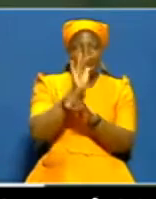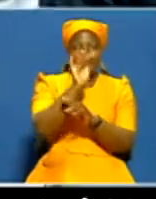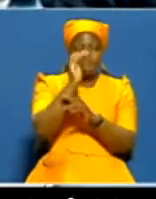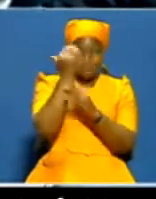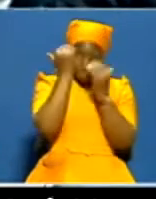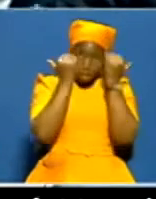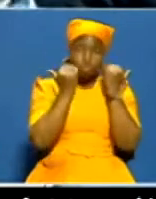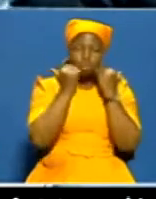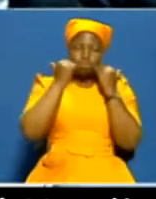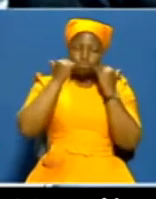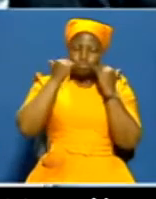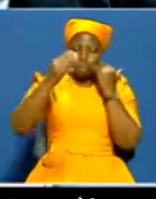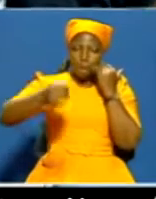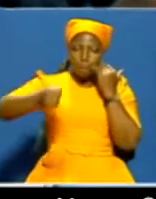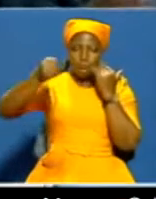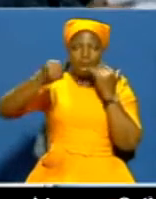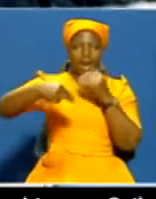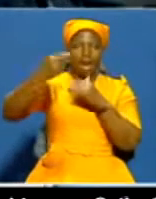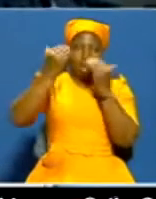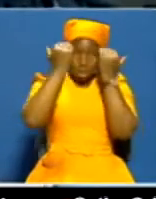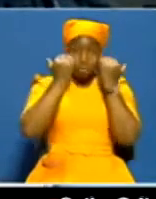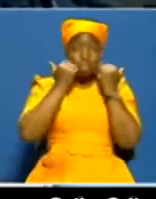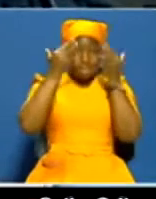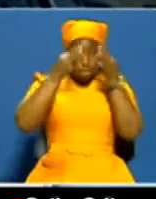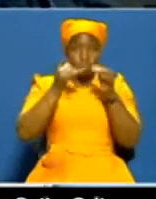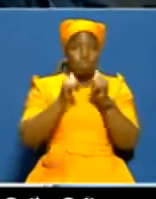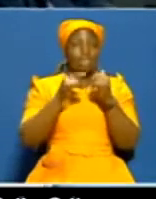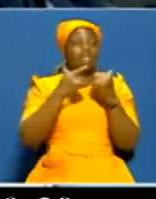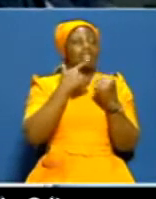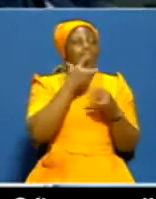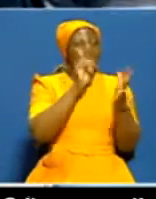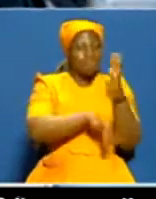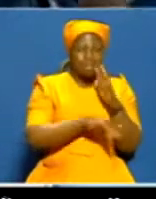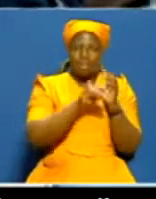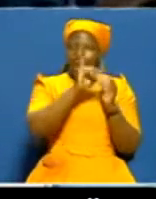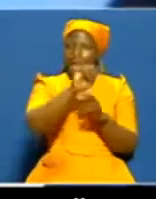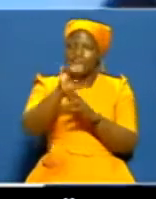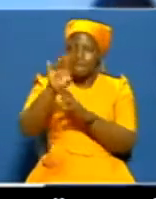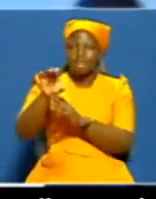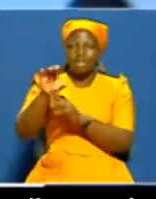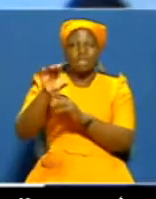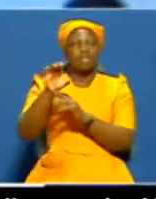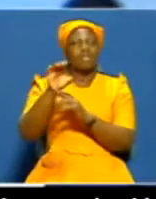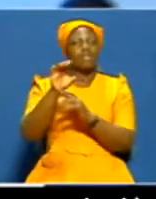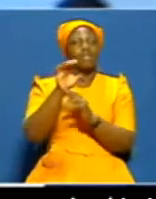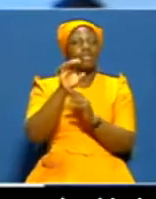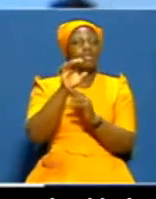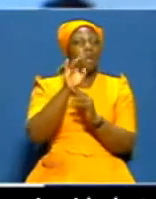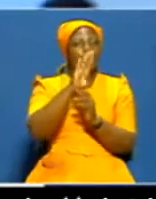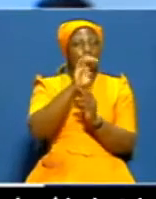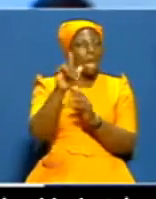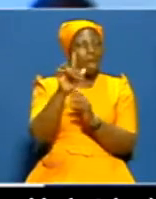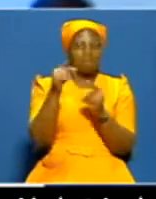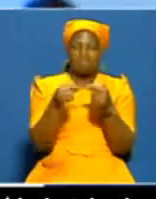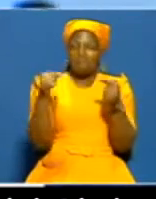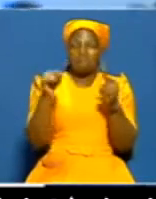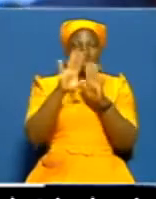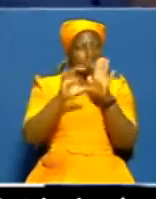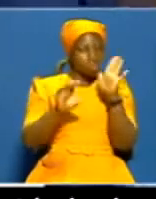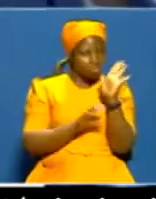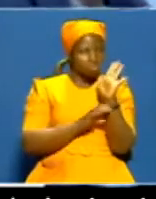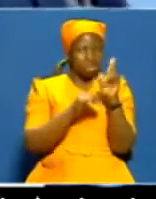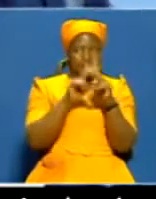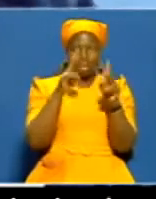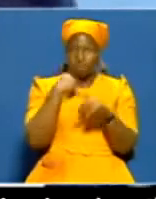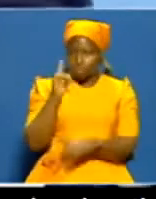High Court judgment that declared the BBI initiative was unconstitutional. Starting off the hearing was Christian Andole, who